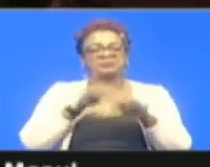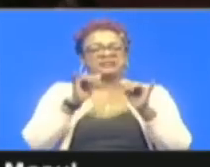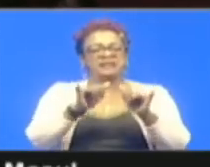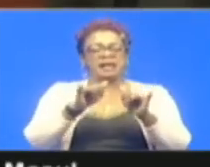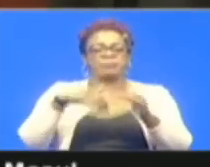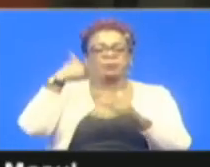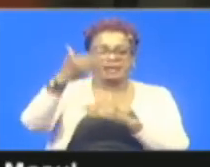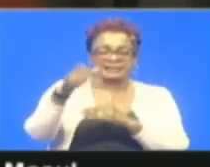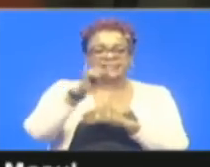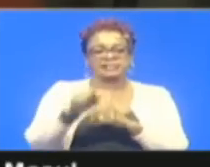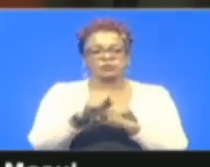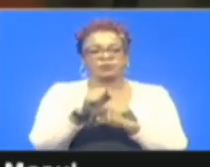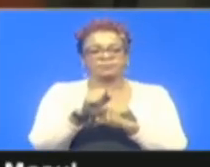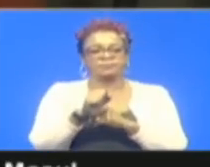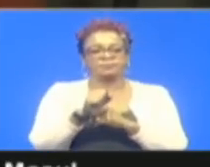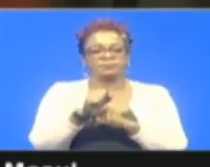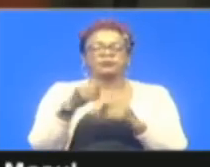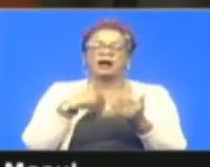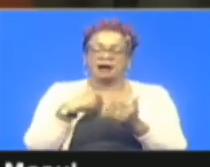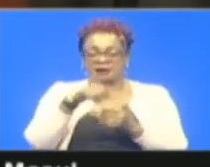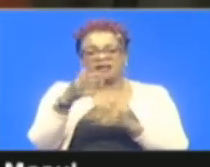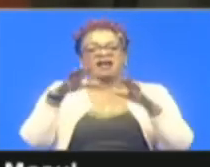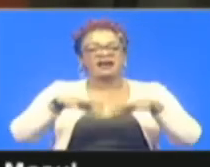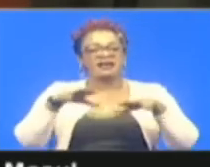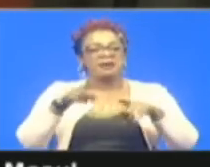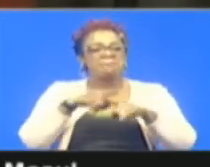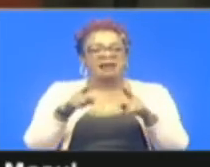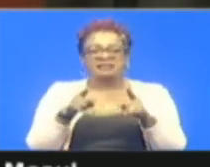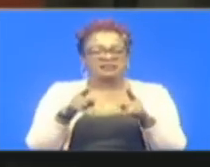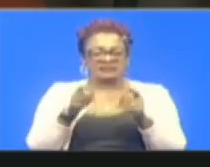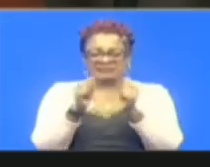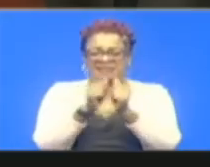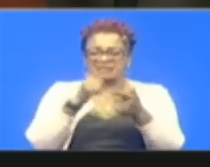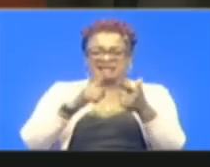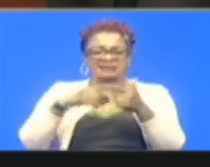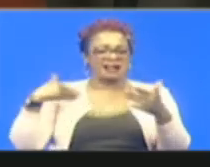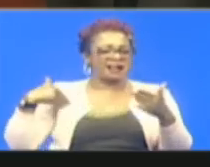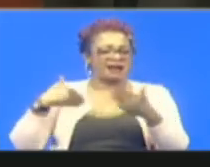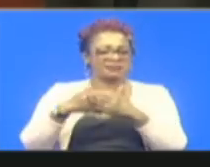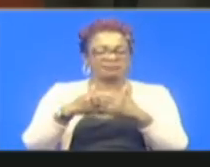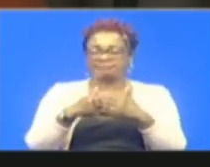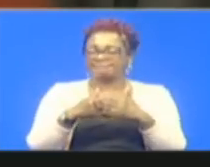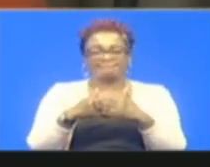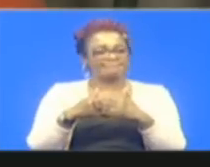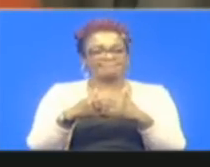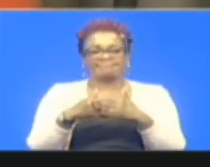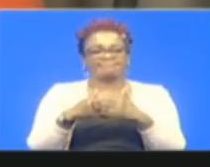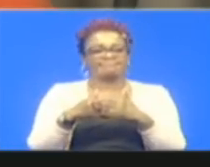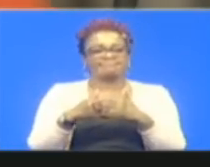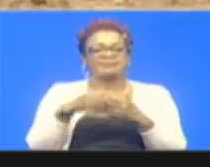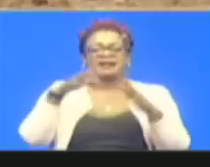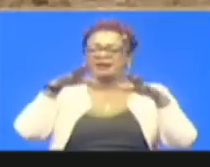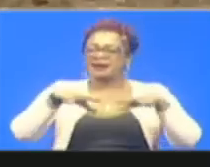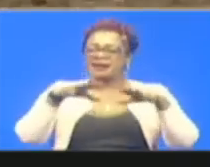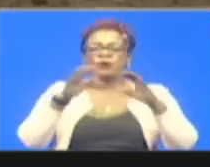season yakidirikiwa na mvua nyingine. Lakini kulingana miaka 10 ambayo imepita ama miaka 15 mvua imekuwa